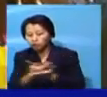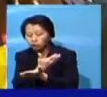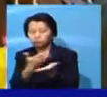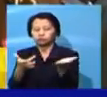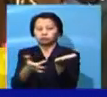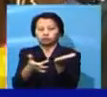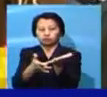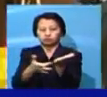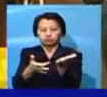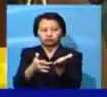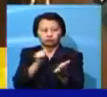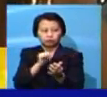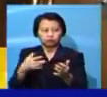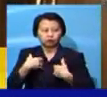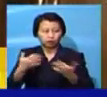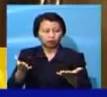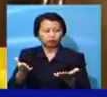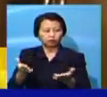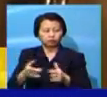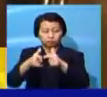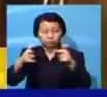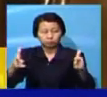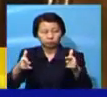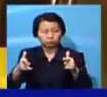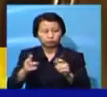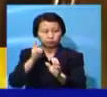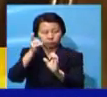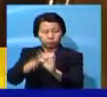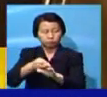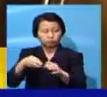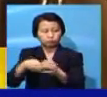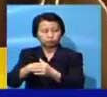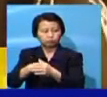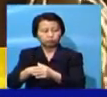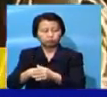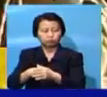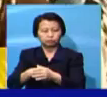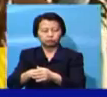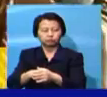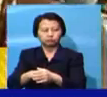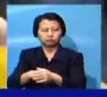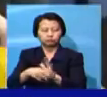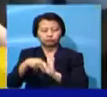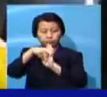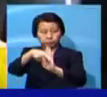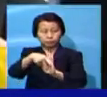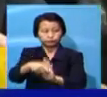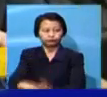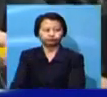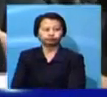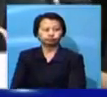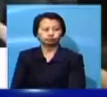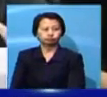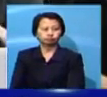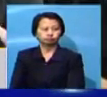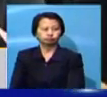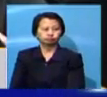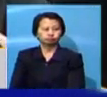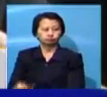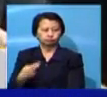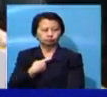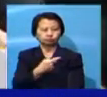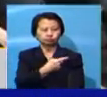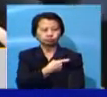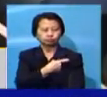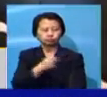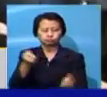and a big increase in members taking part in the exhibition Um New Zealand and Malaysia W very